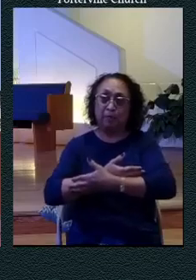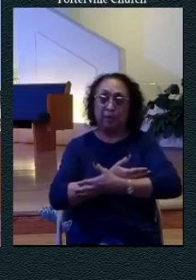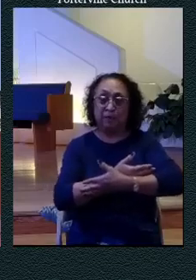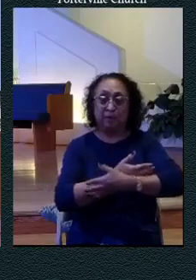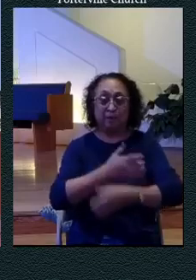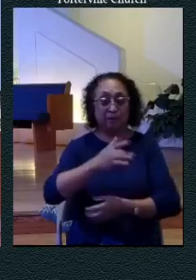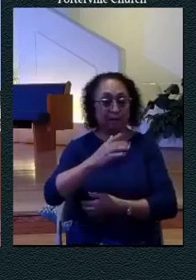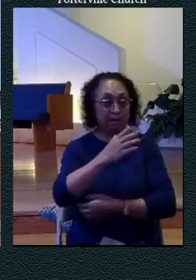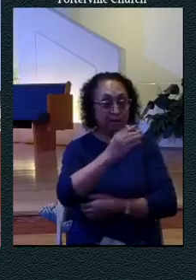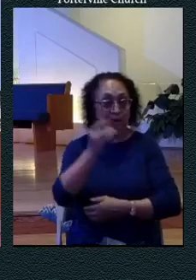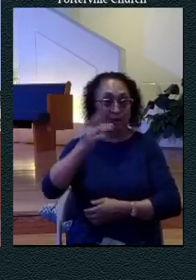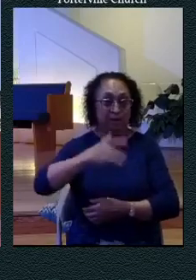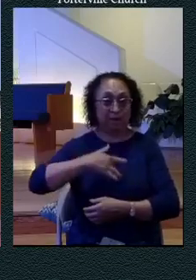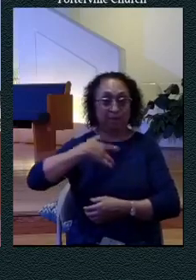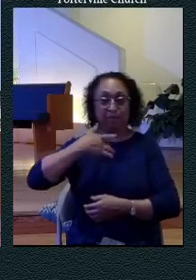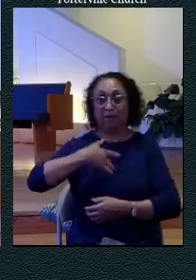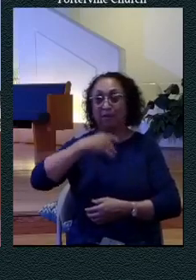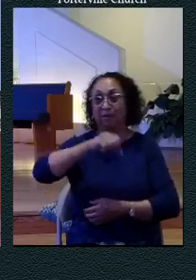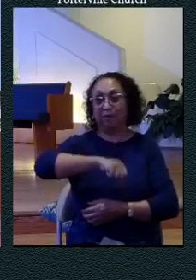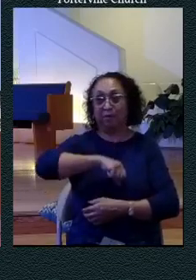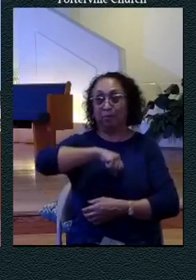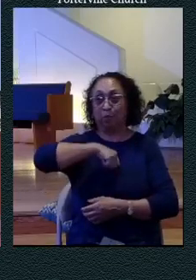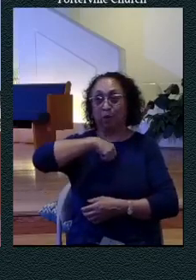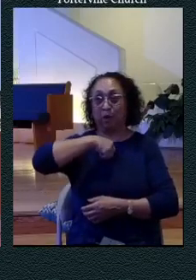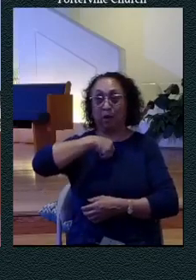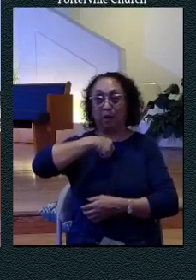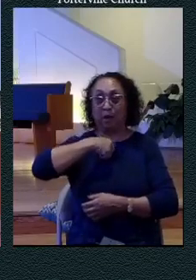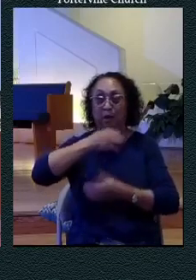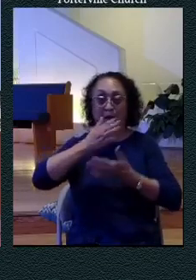baby, and feel the